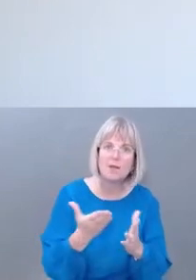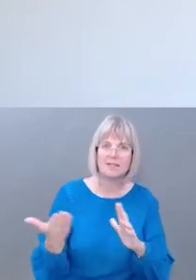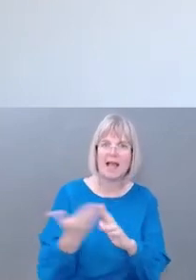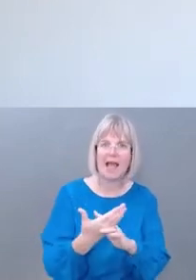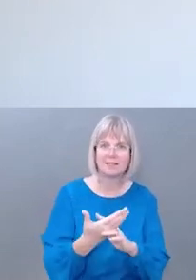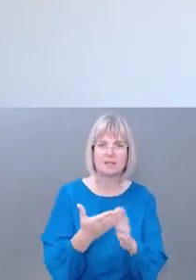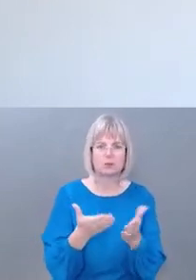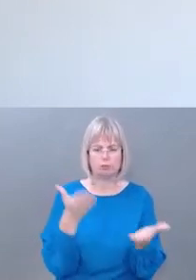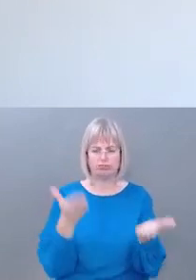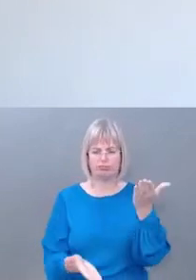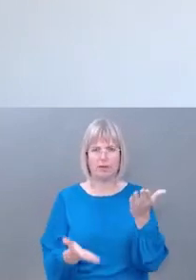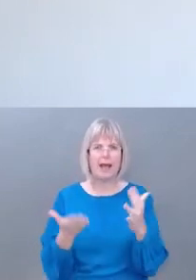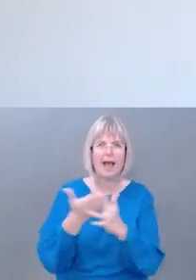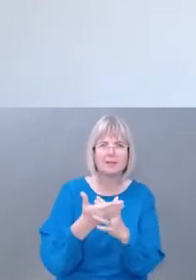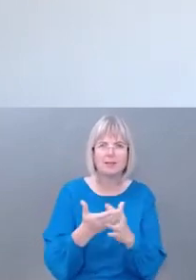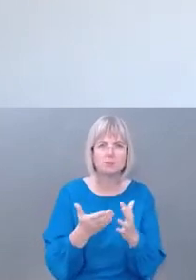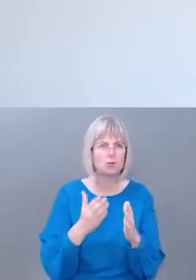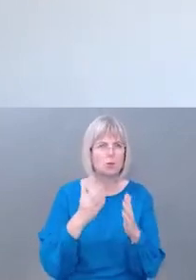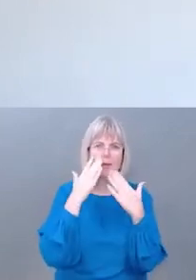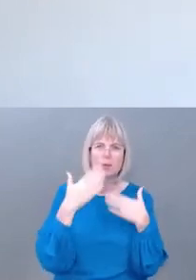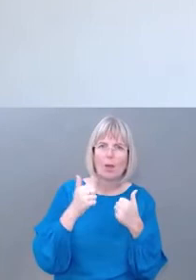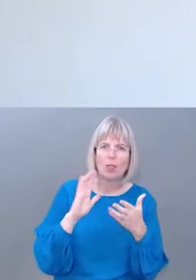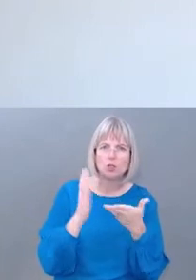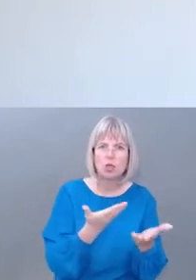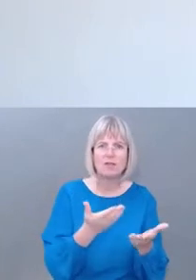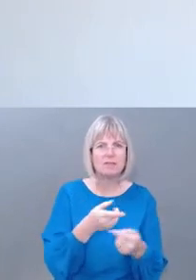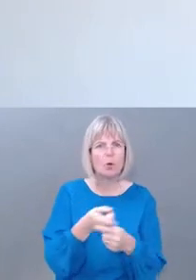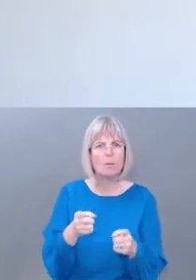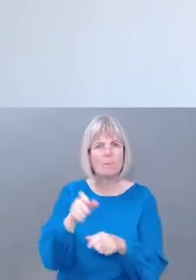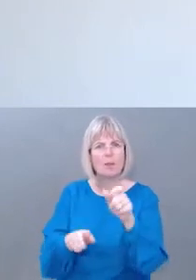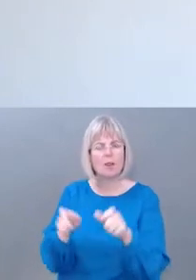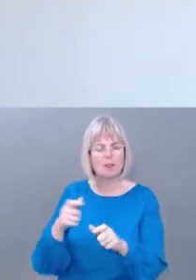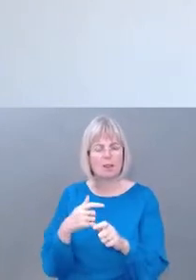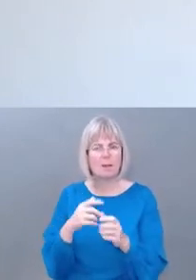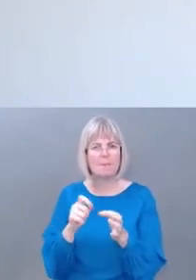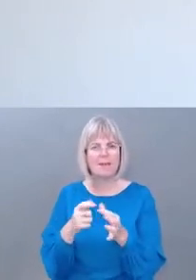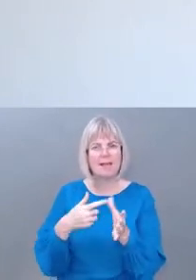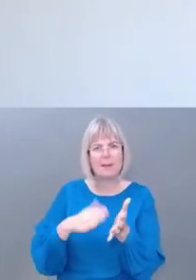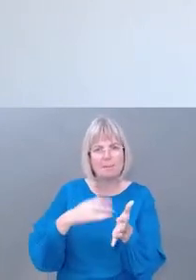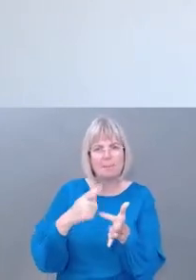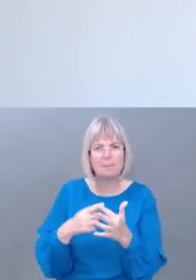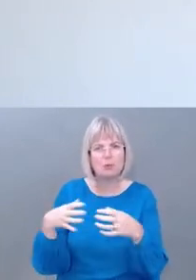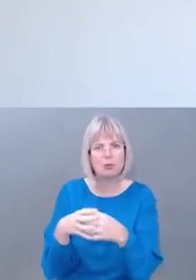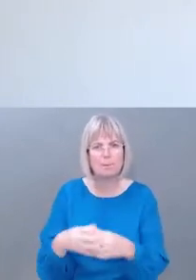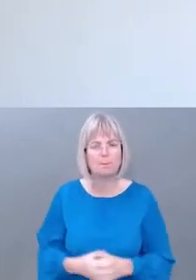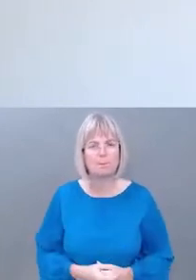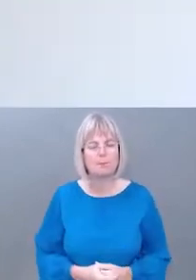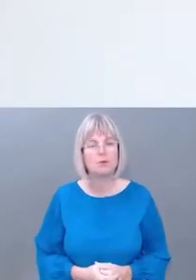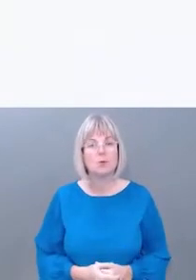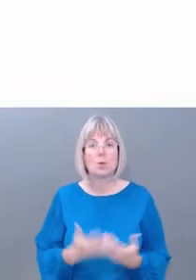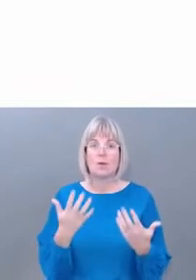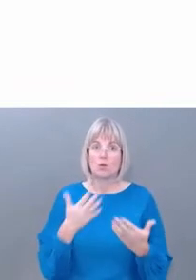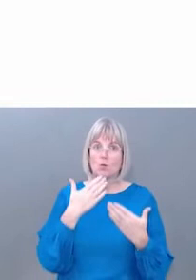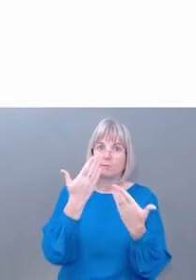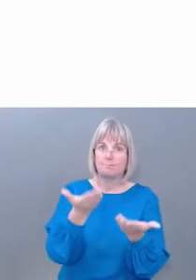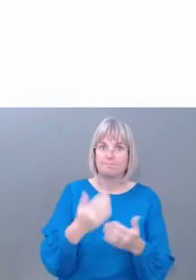health services for people from Black and minority ethnic groups. So we'll go across now, Matt, to hear her presentation.